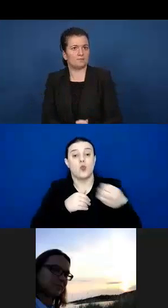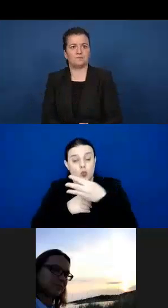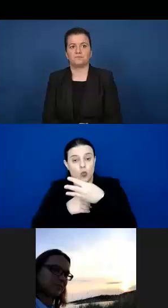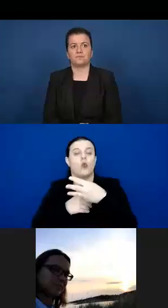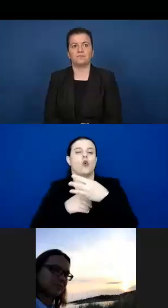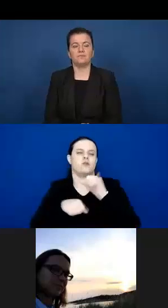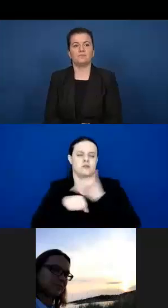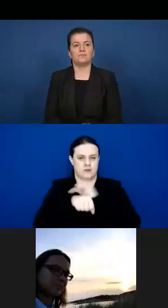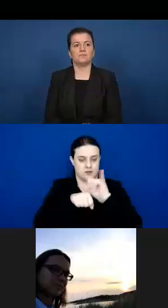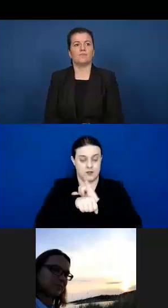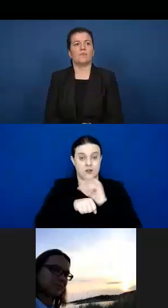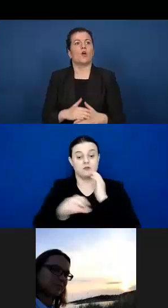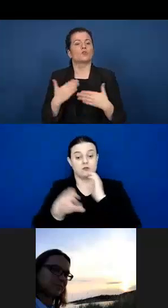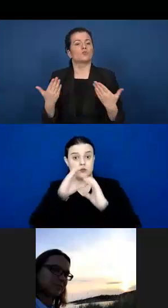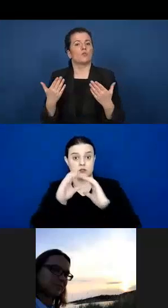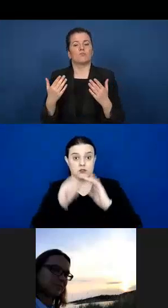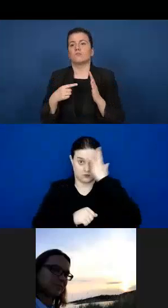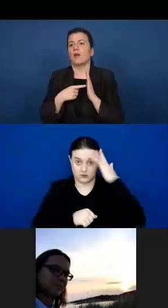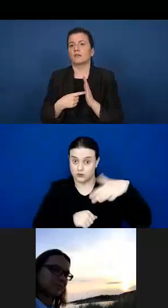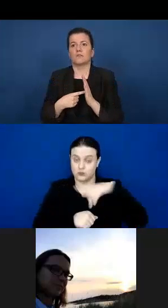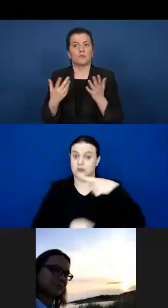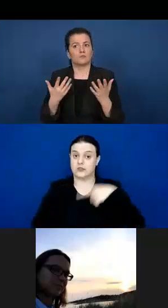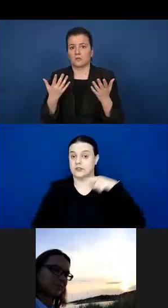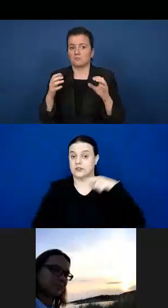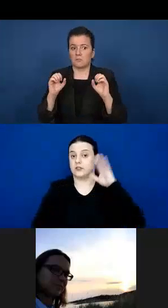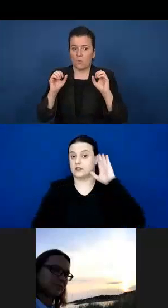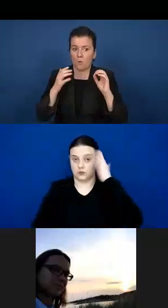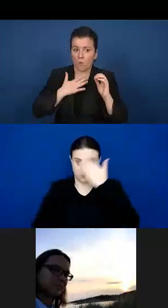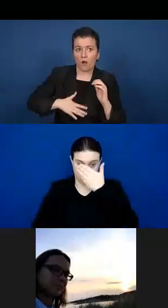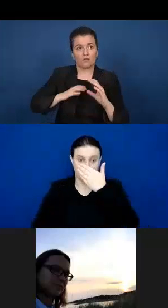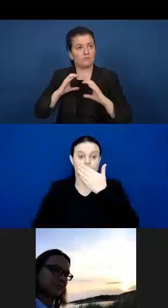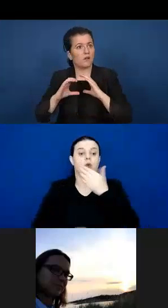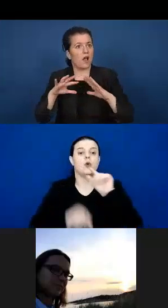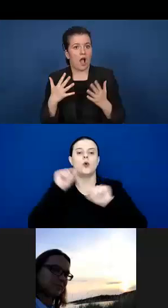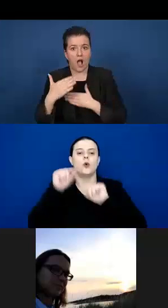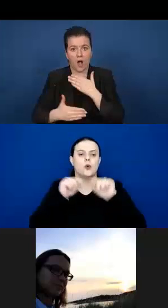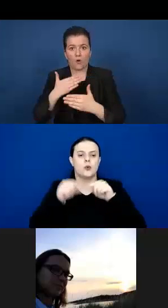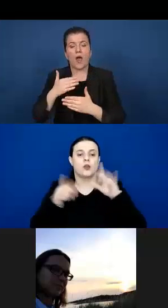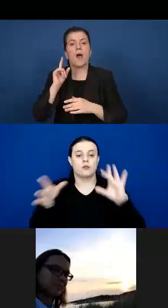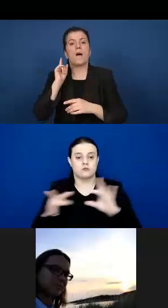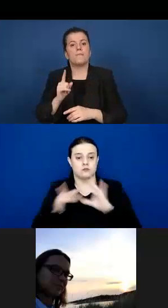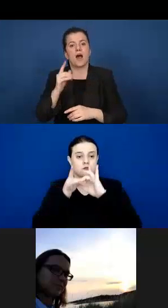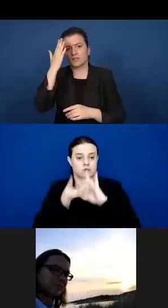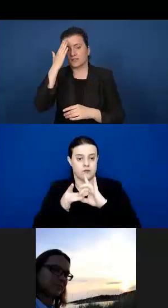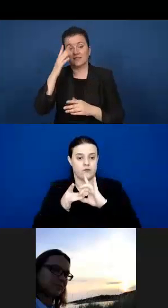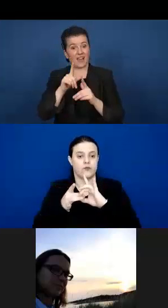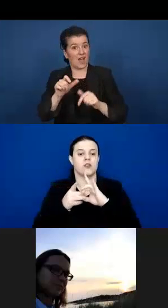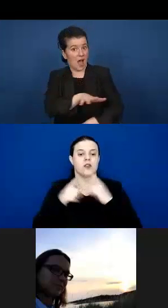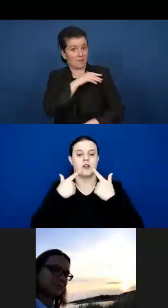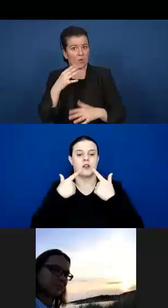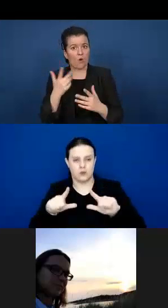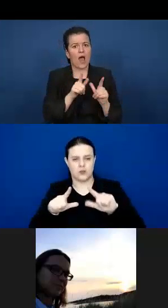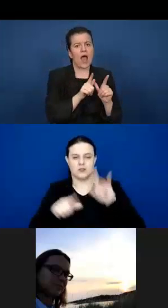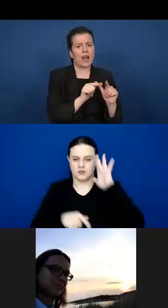two-way communication for people with deafblindness. To conceive it, we had to integrate linguistic theory with